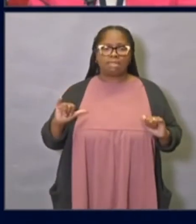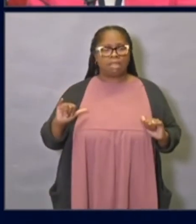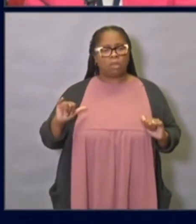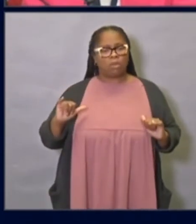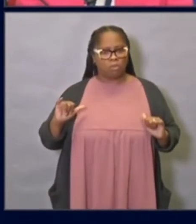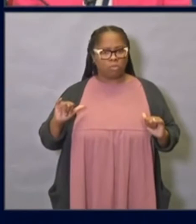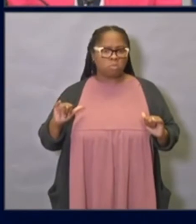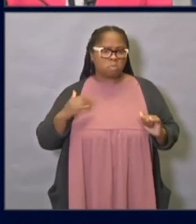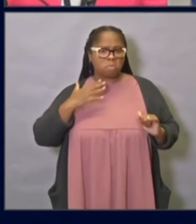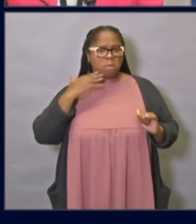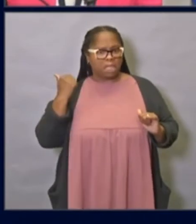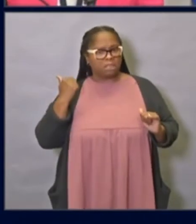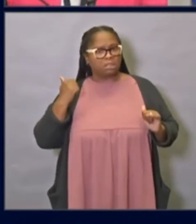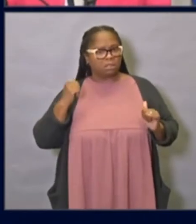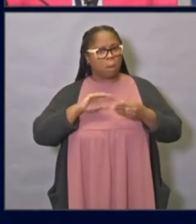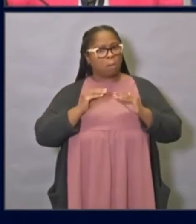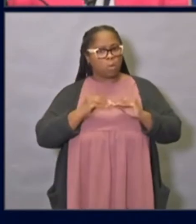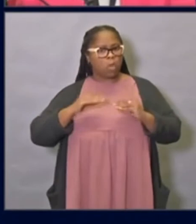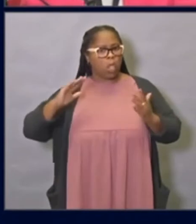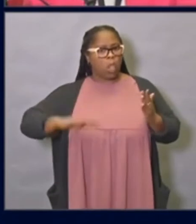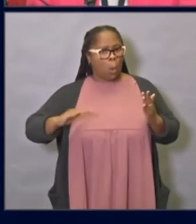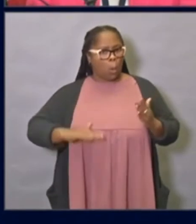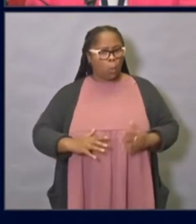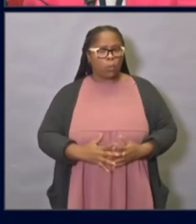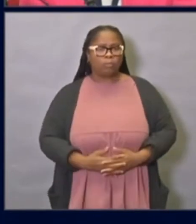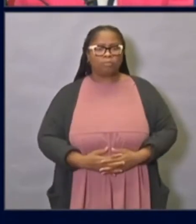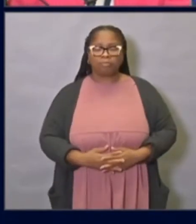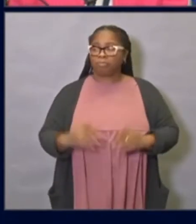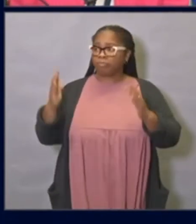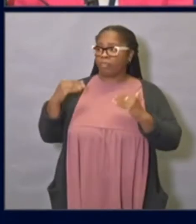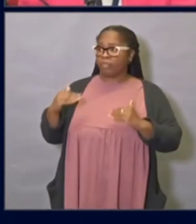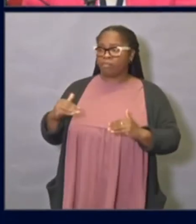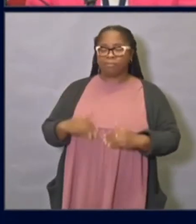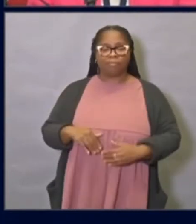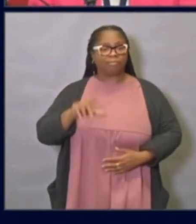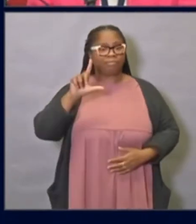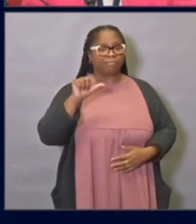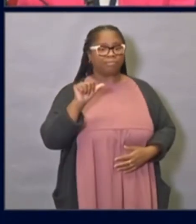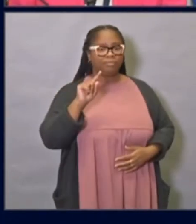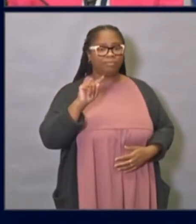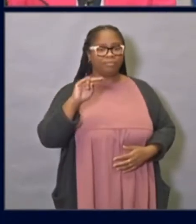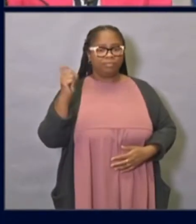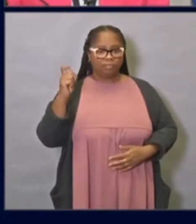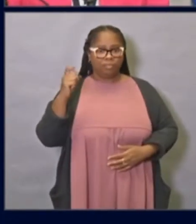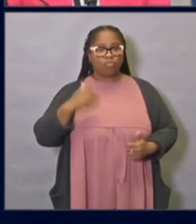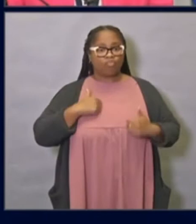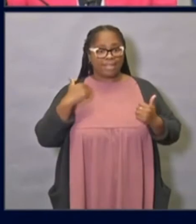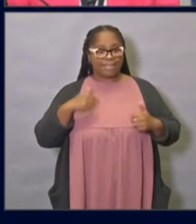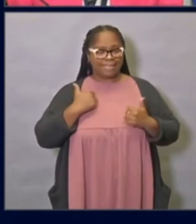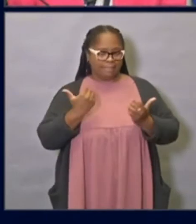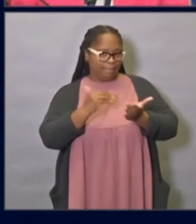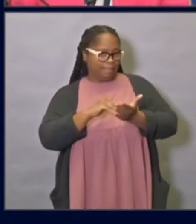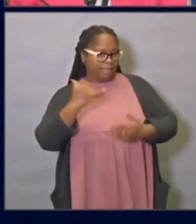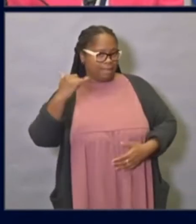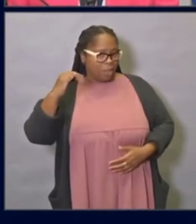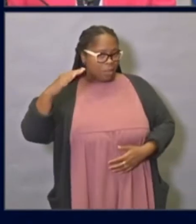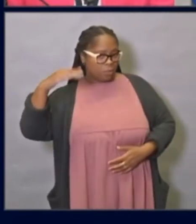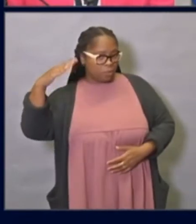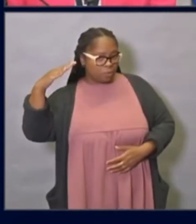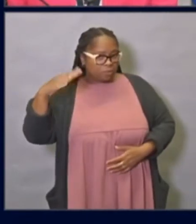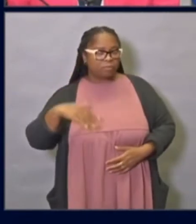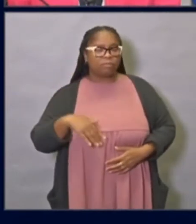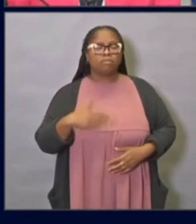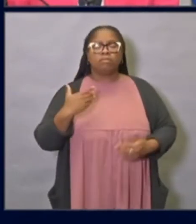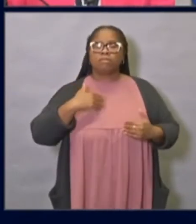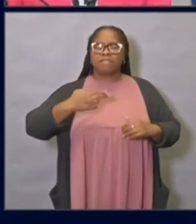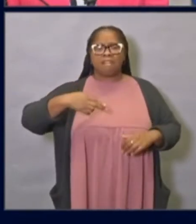rates. Next slide. As with cases, Latinx residents, shown here again in yellow, also experience